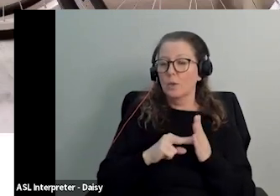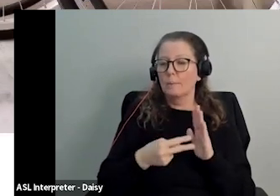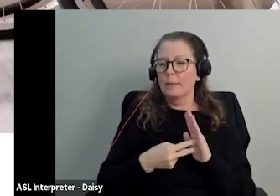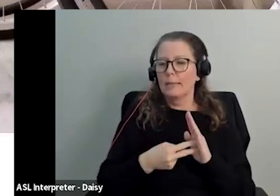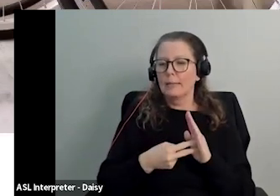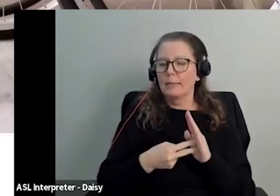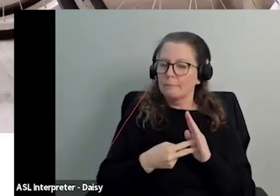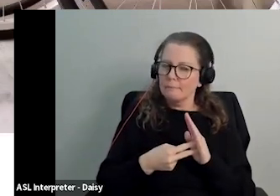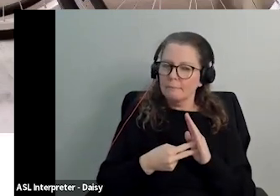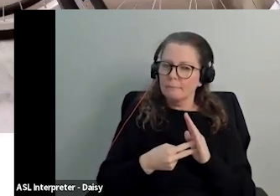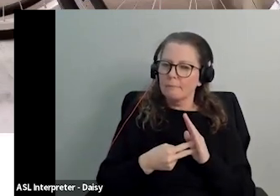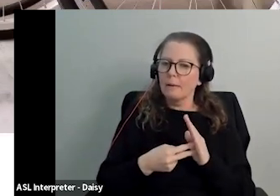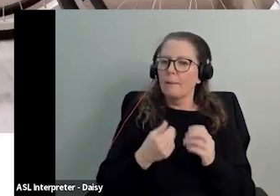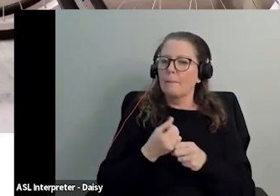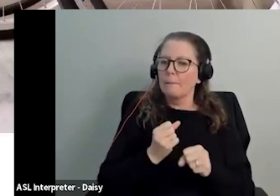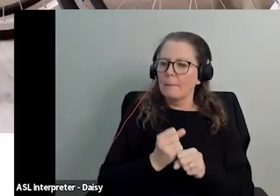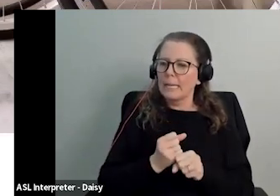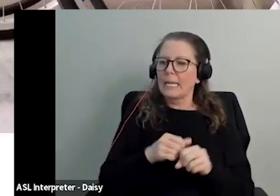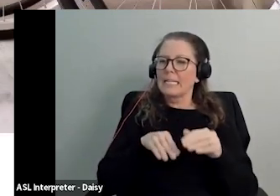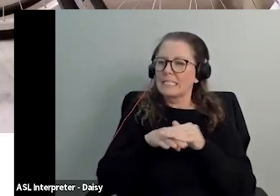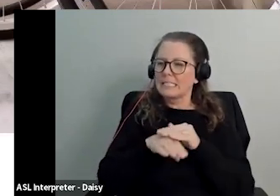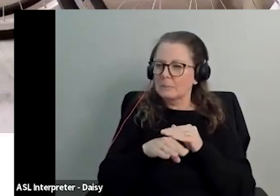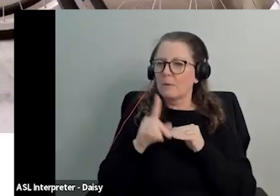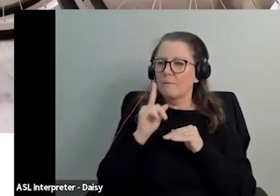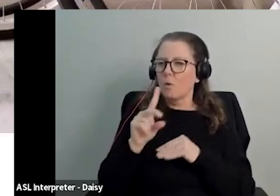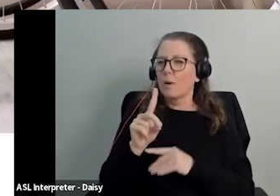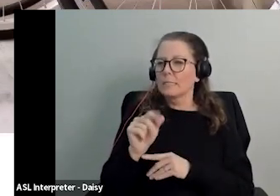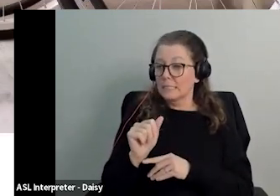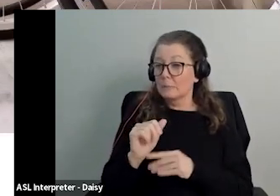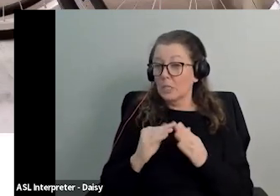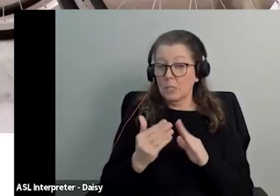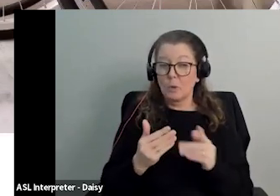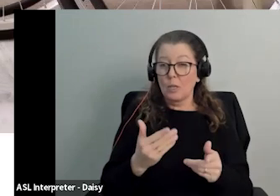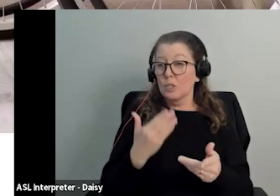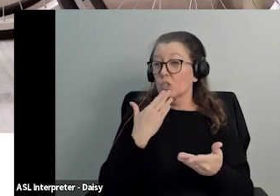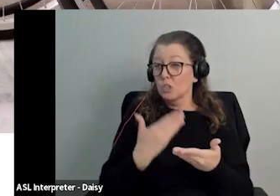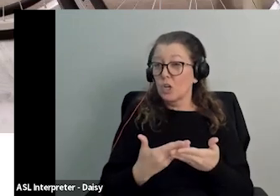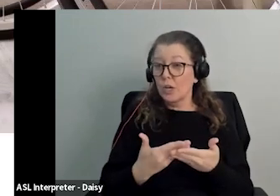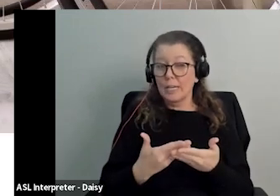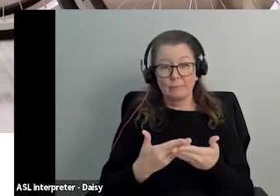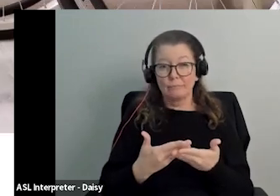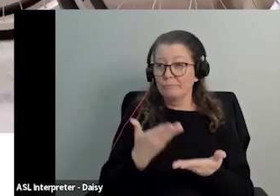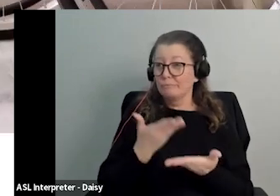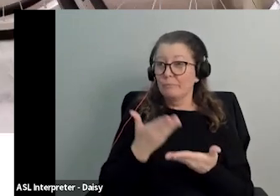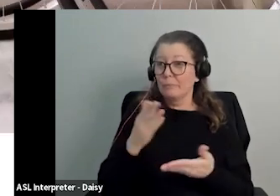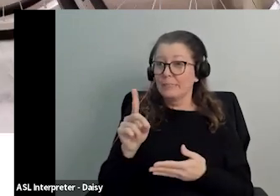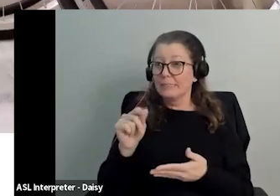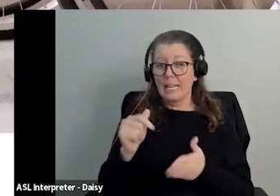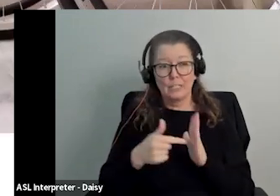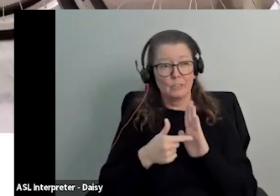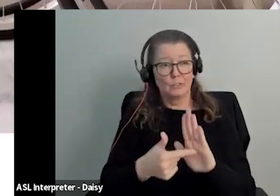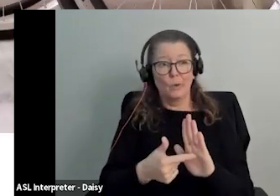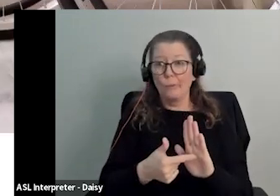for the disability community, this is something that you can certainly make a good business case, whether it's 20 to 25% of the